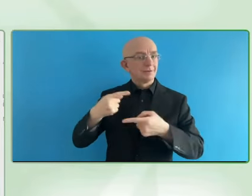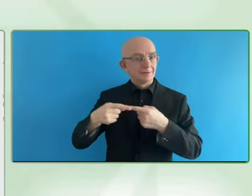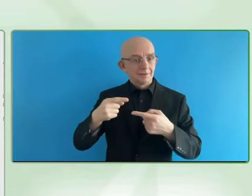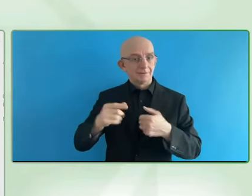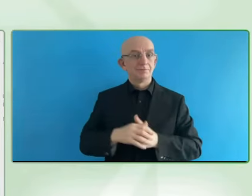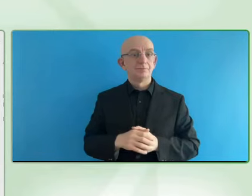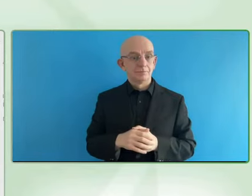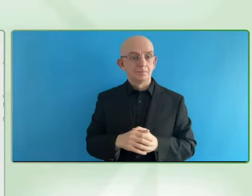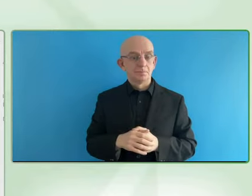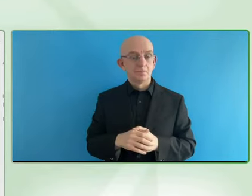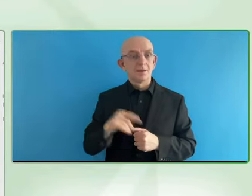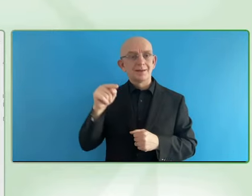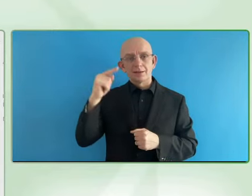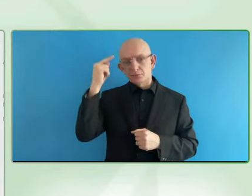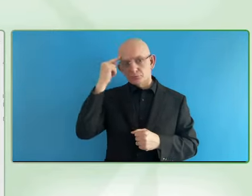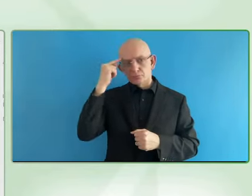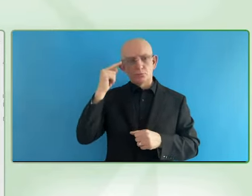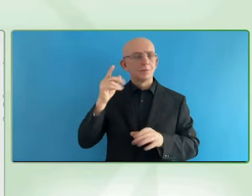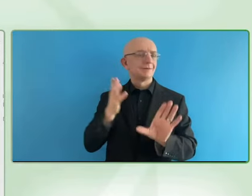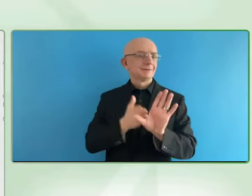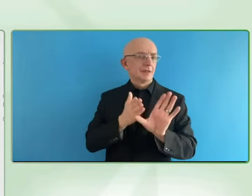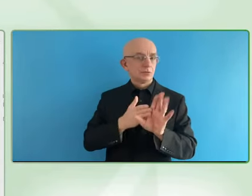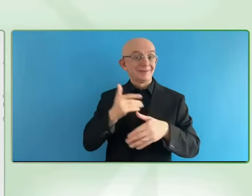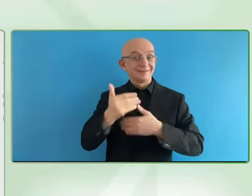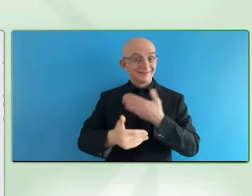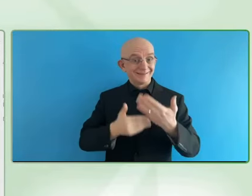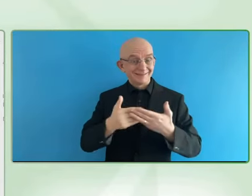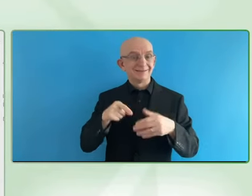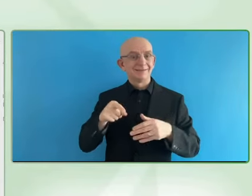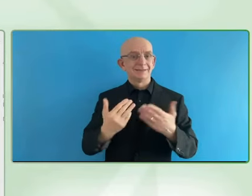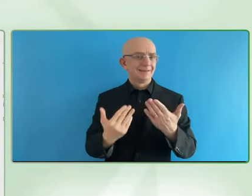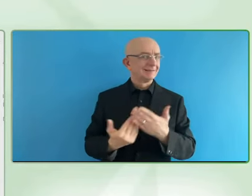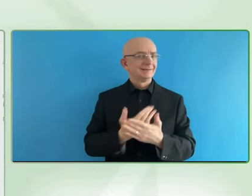introduces the new national IP model,